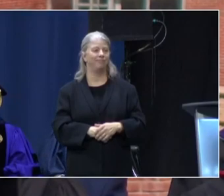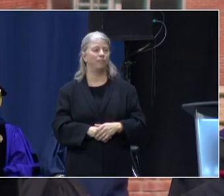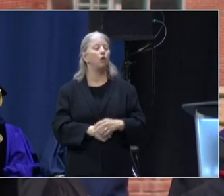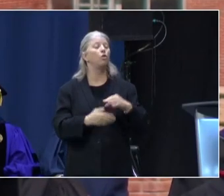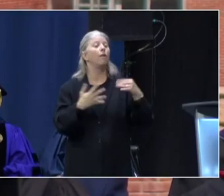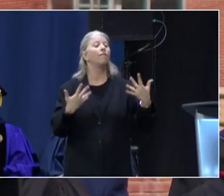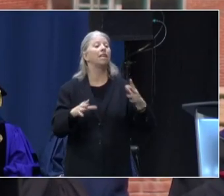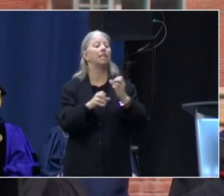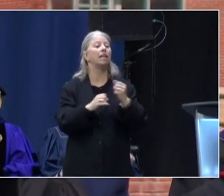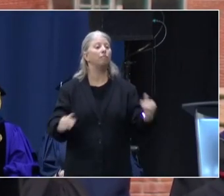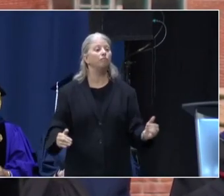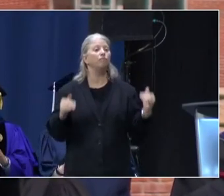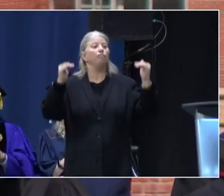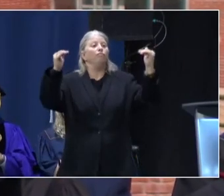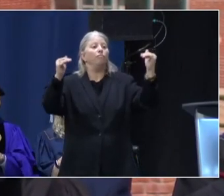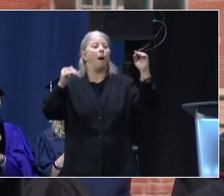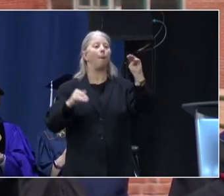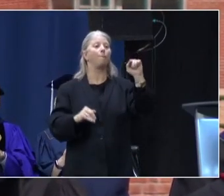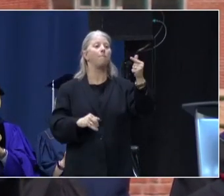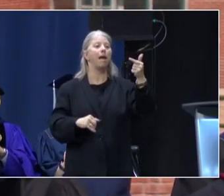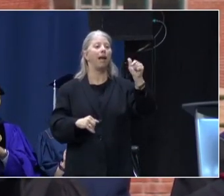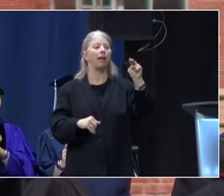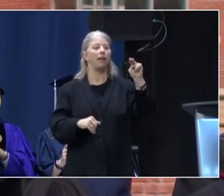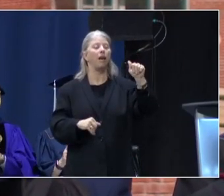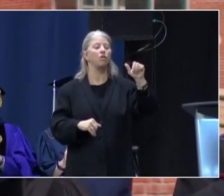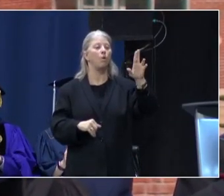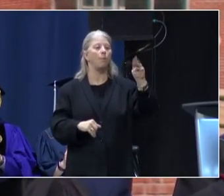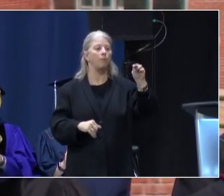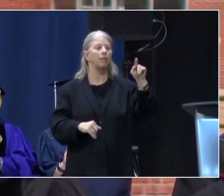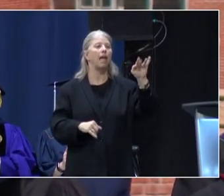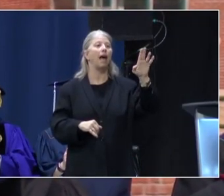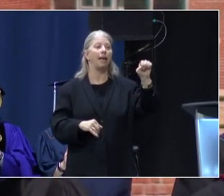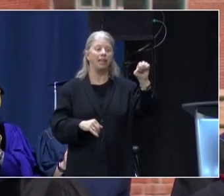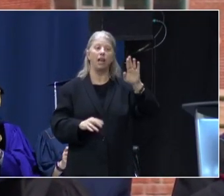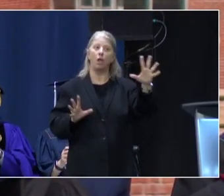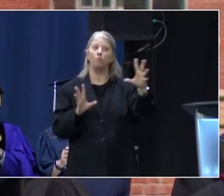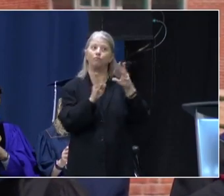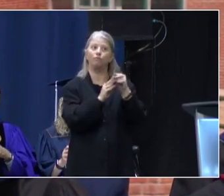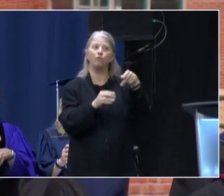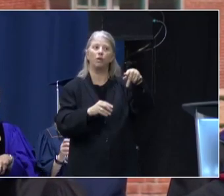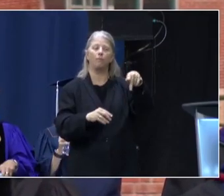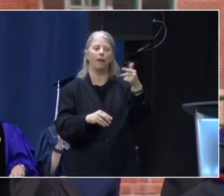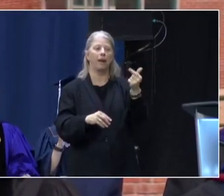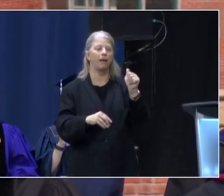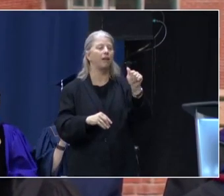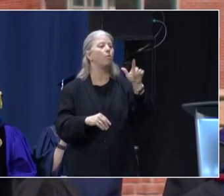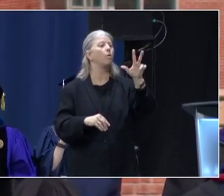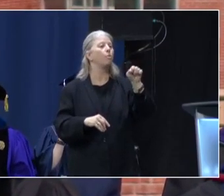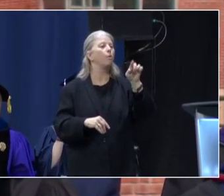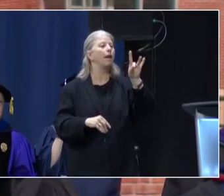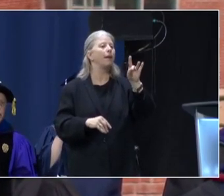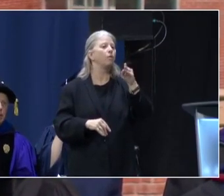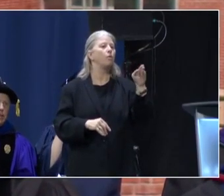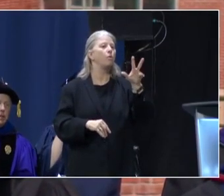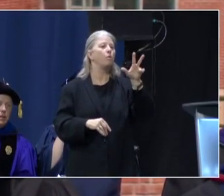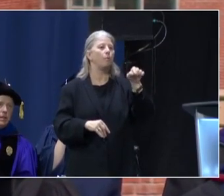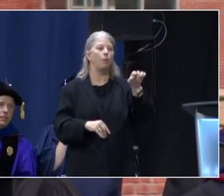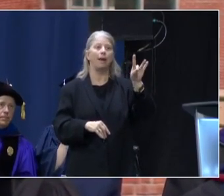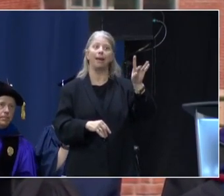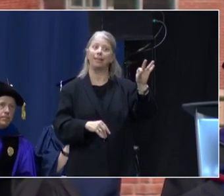Students who are receiving the magna cum laude recognition have maintained a cumulative GPA of 3.8 to